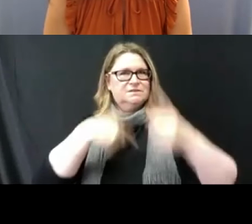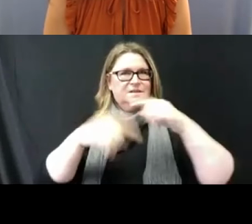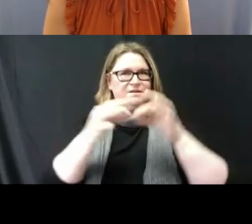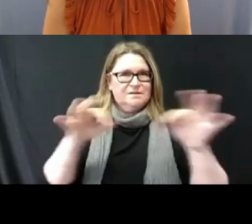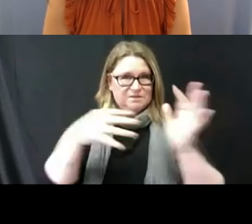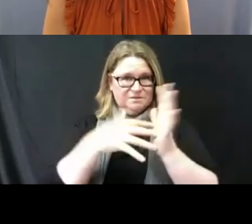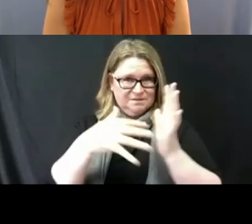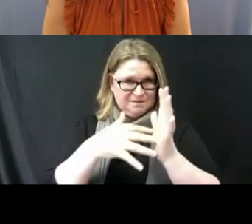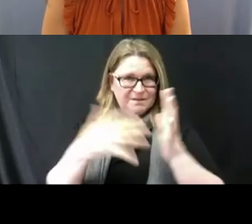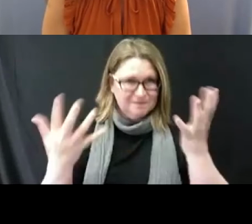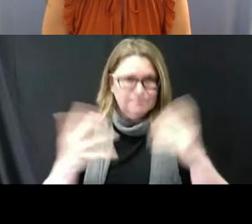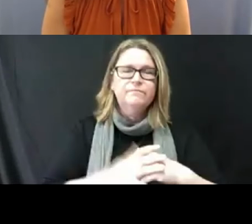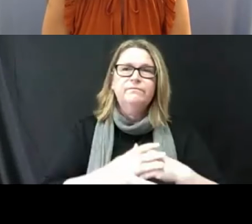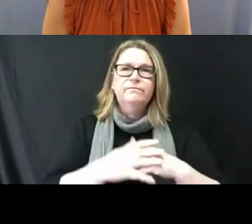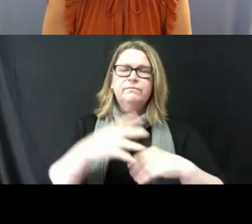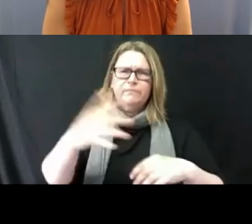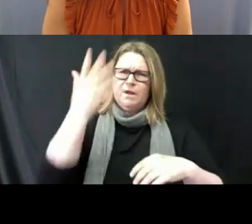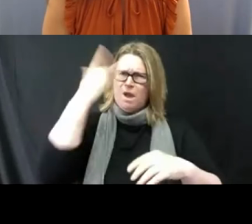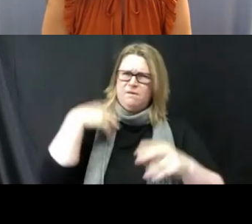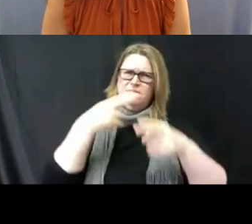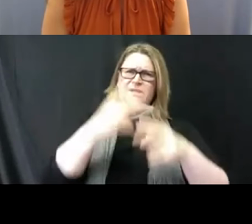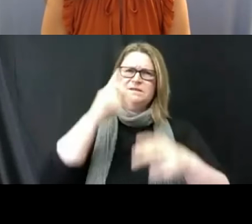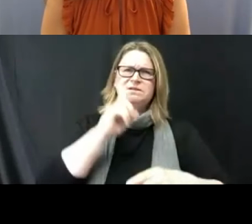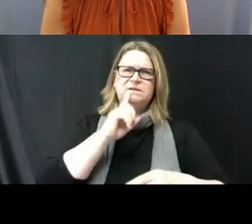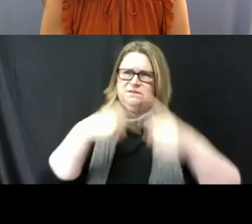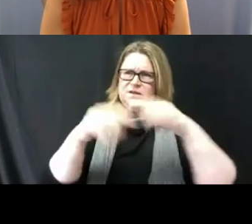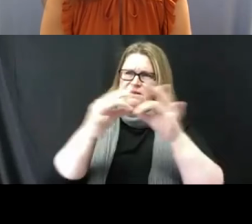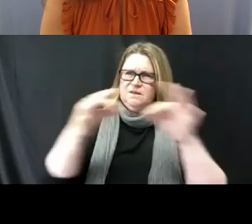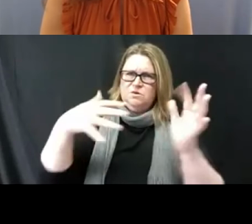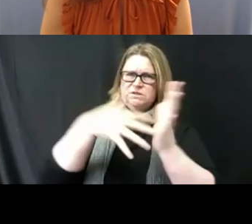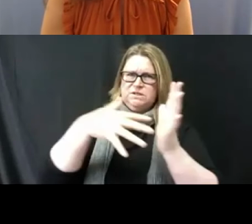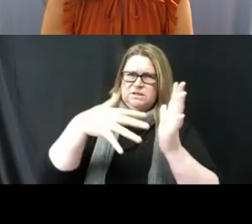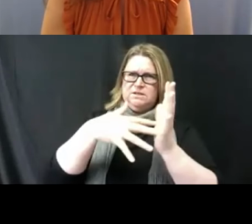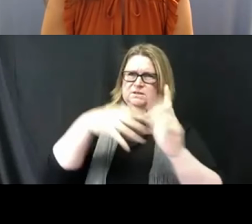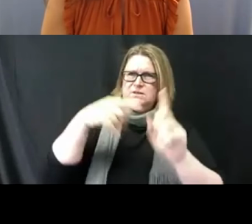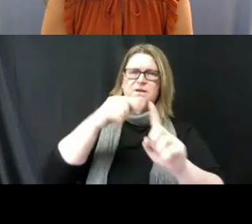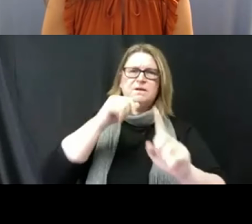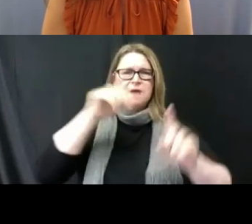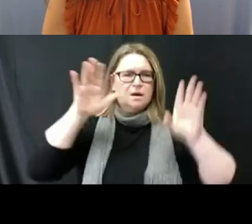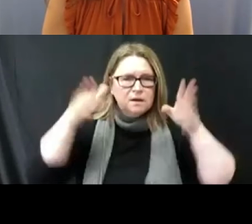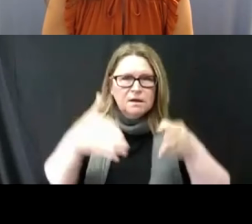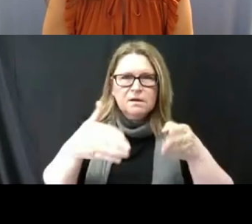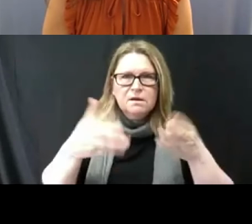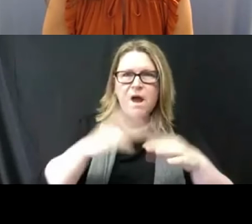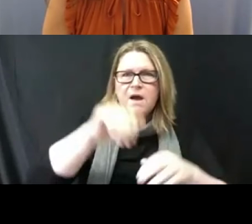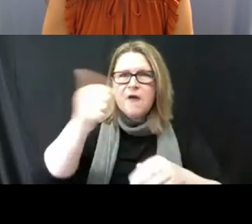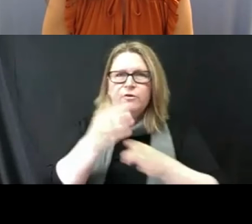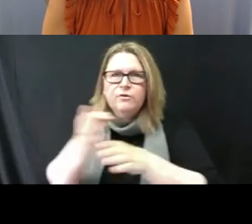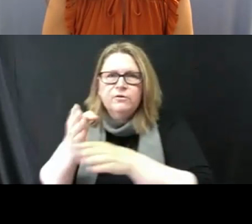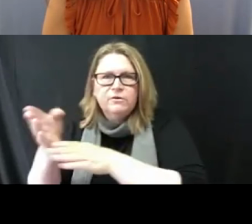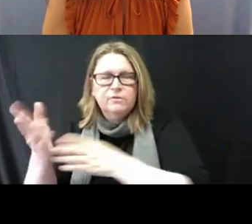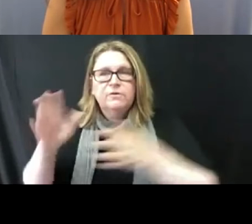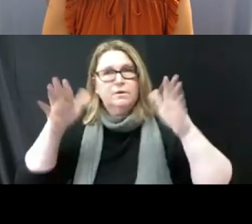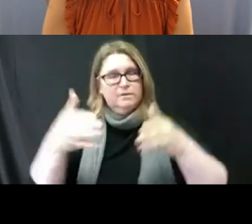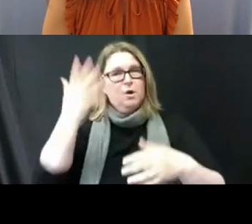the first degree to offer sign language in deaf studies. And so